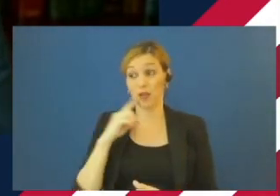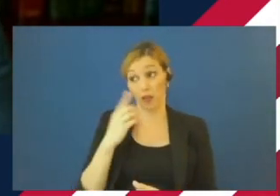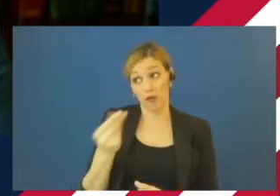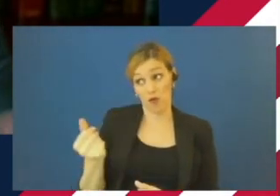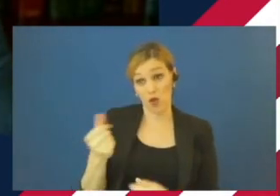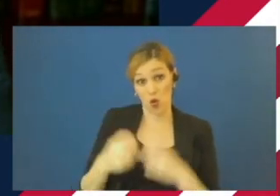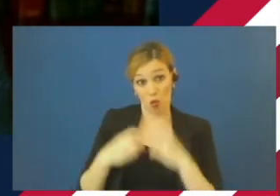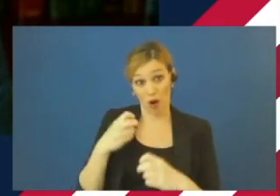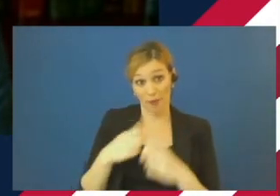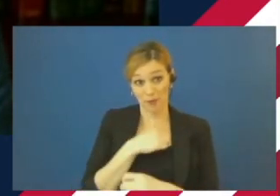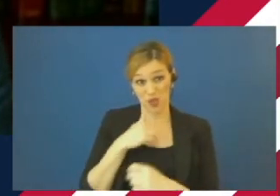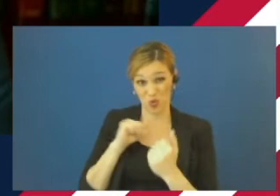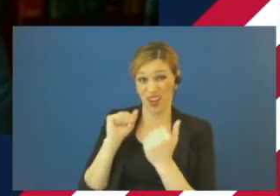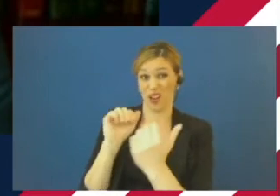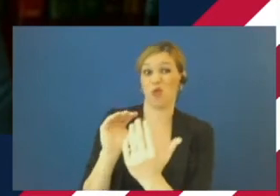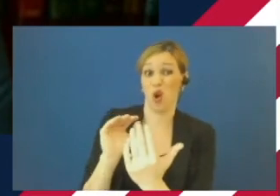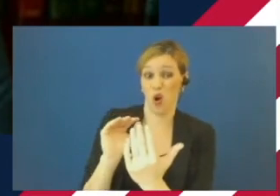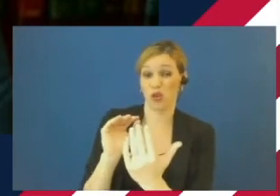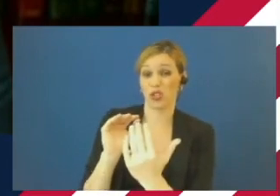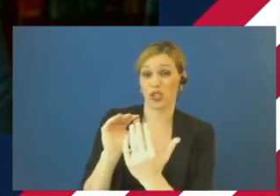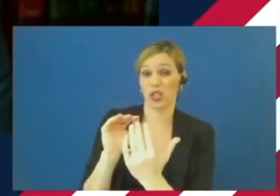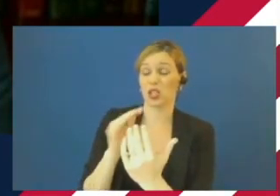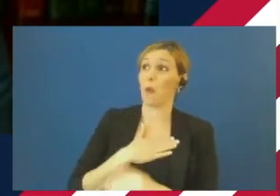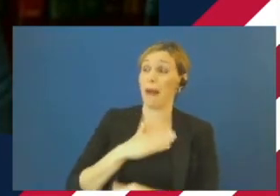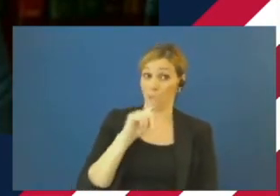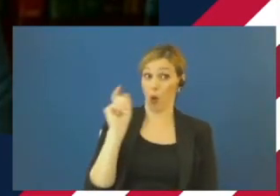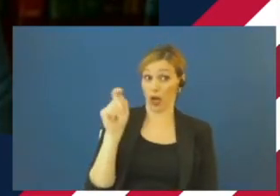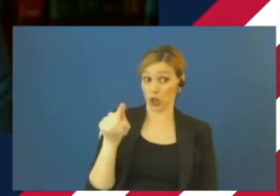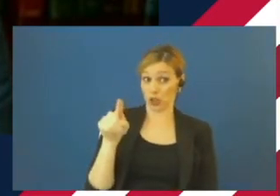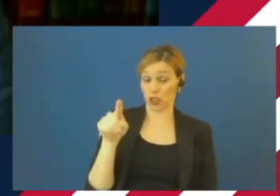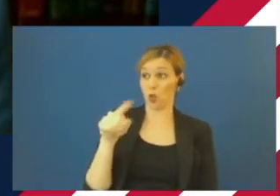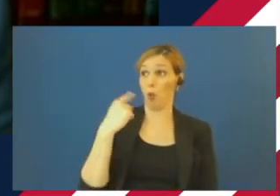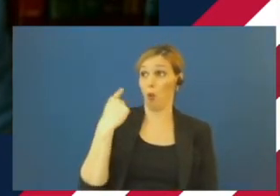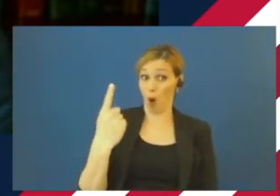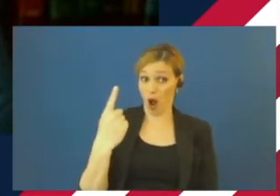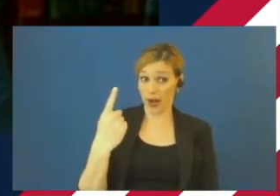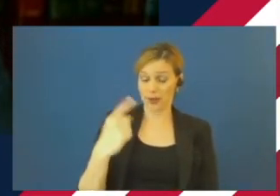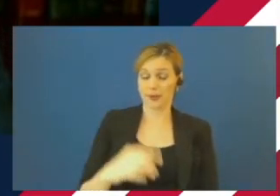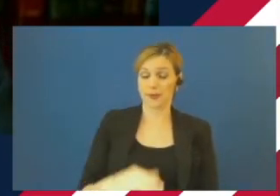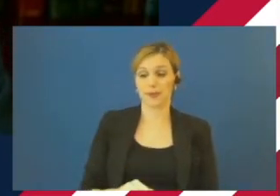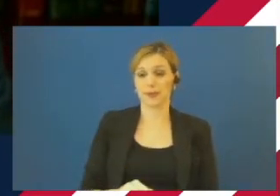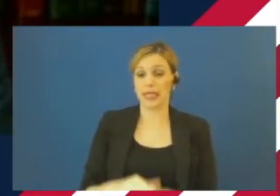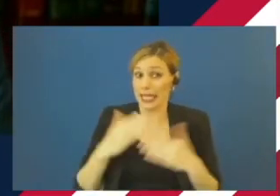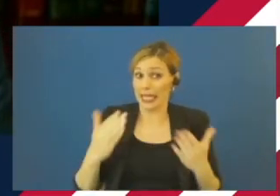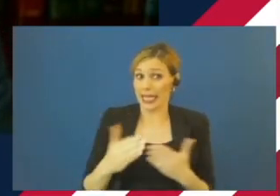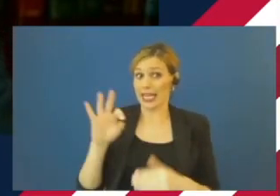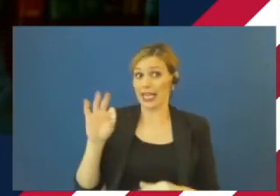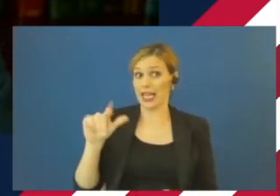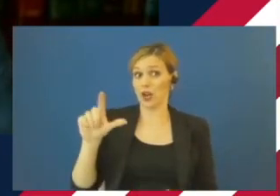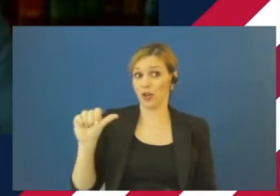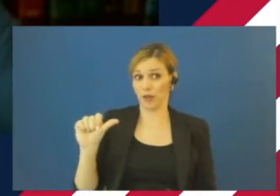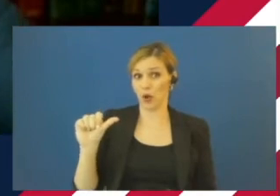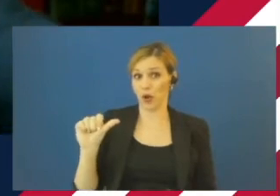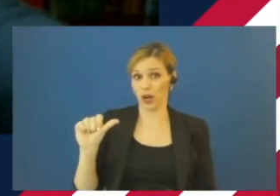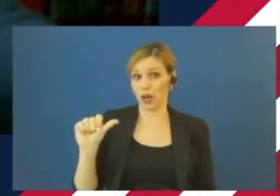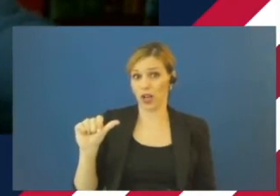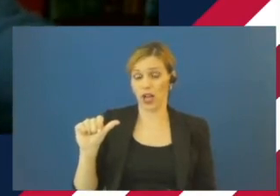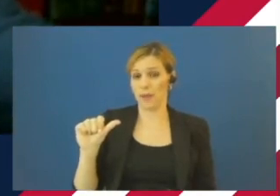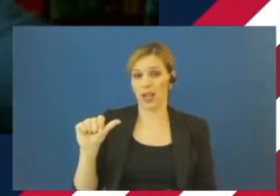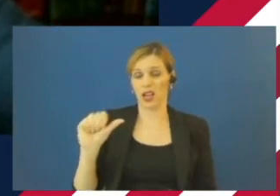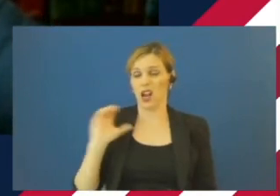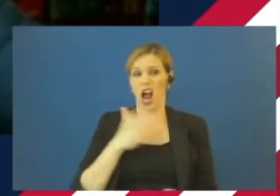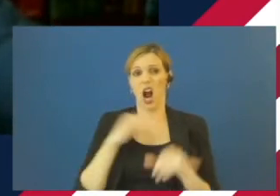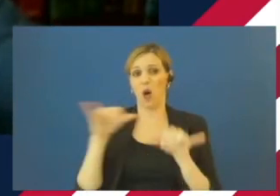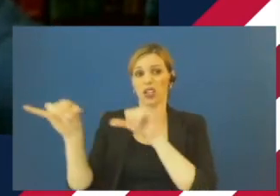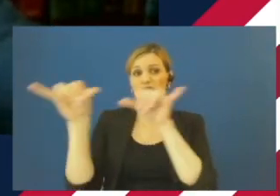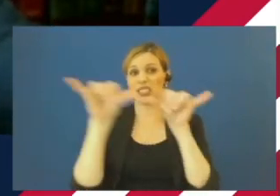and kind of to frame my question for you. One is, here in Florida, the bar is unbelievably low. We had Rick Scott, who